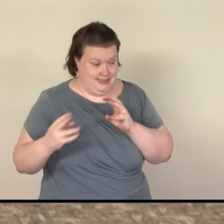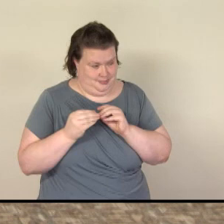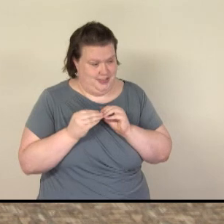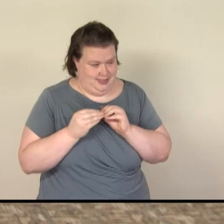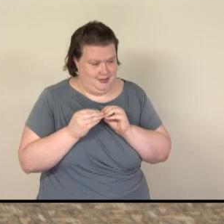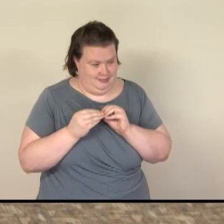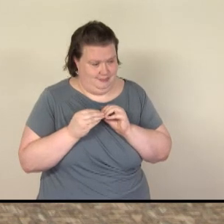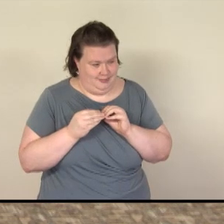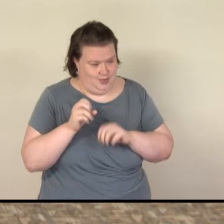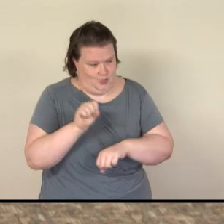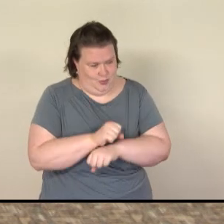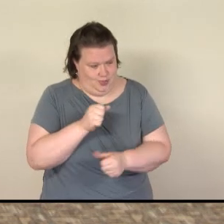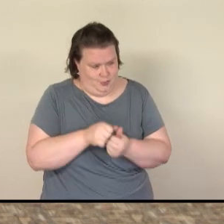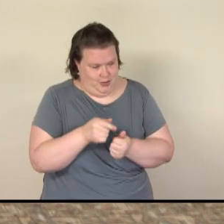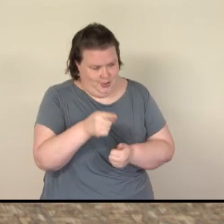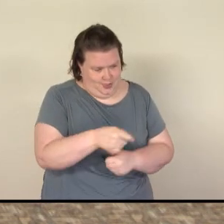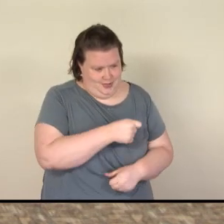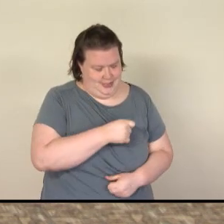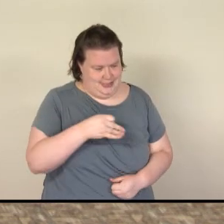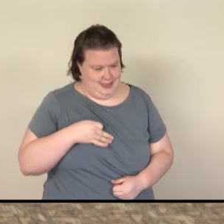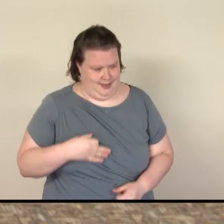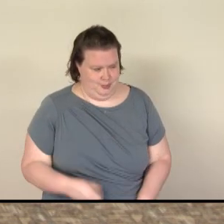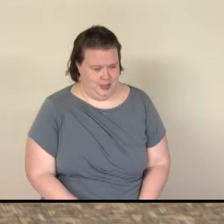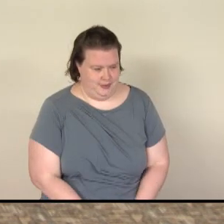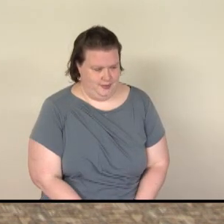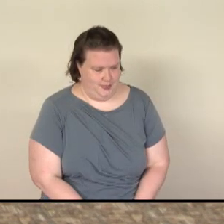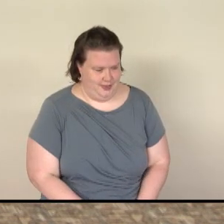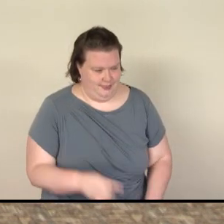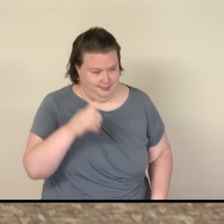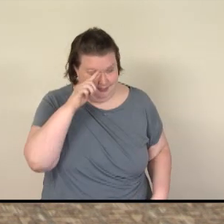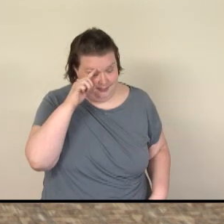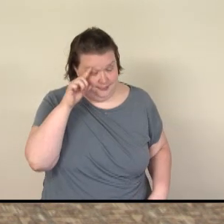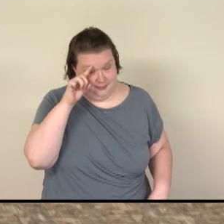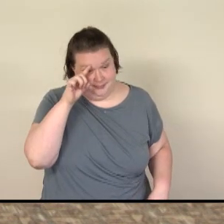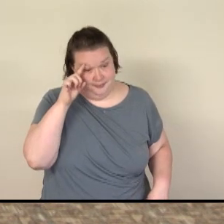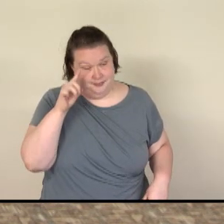staff. And win or lose, I'm really excited about seeing what the district looks like